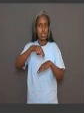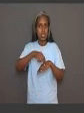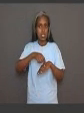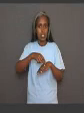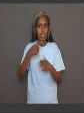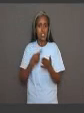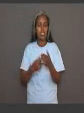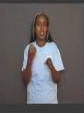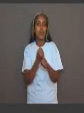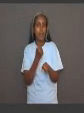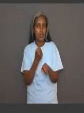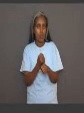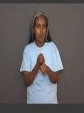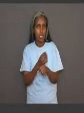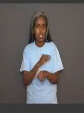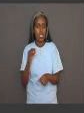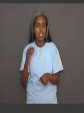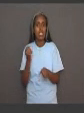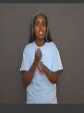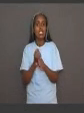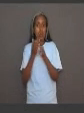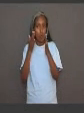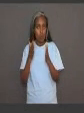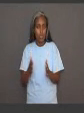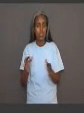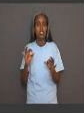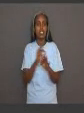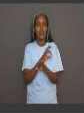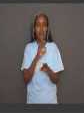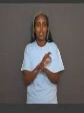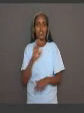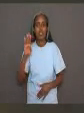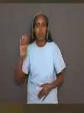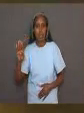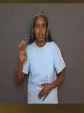their performance than the workers in Factory B.